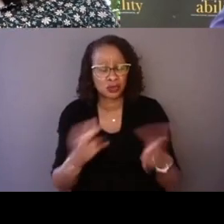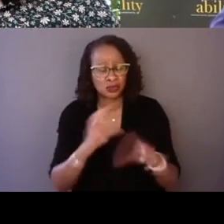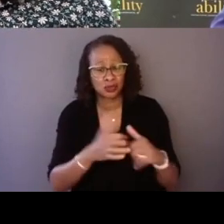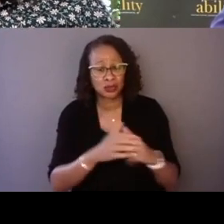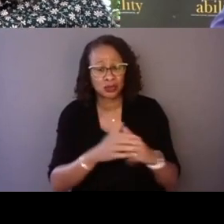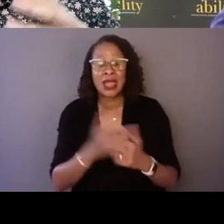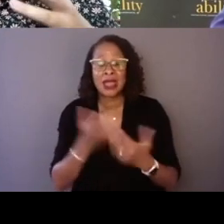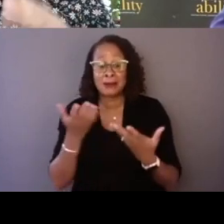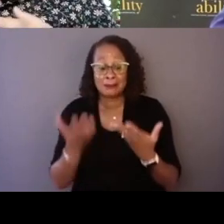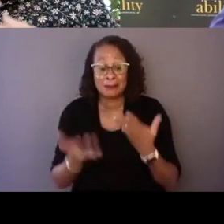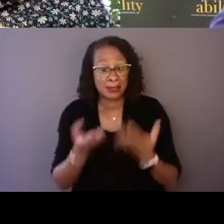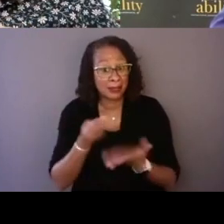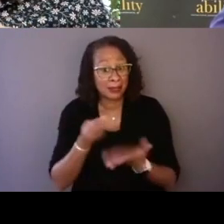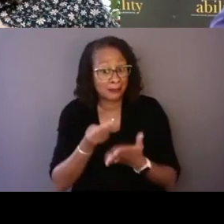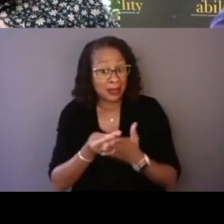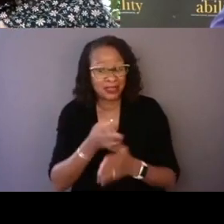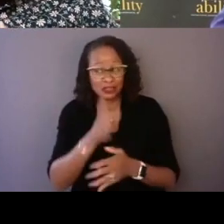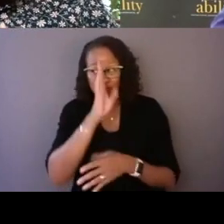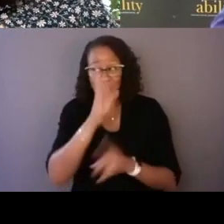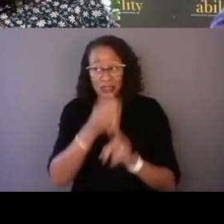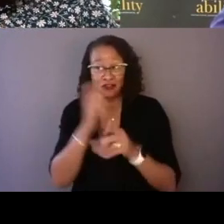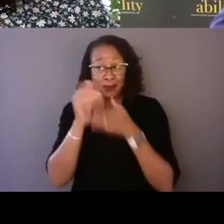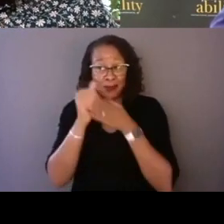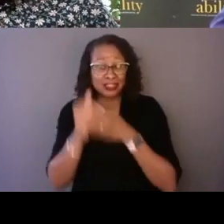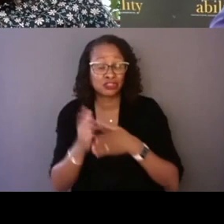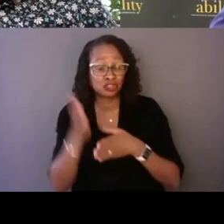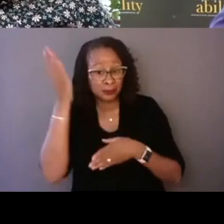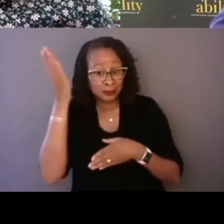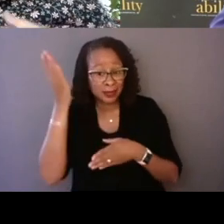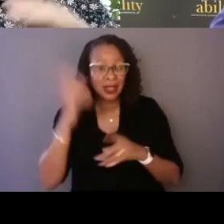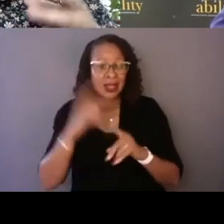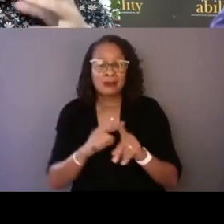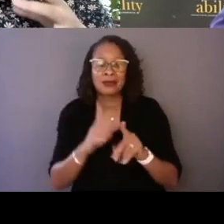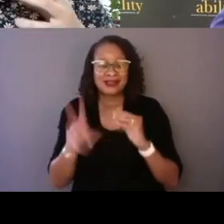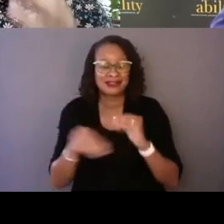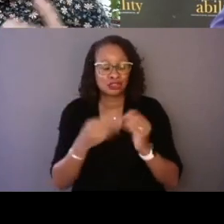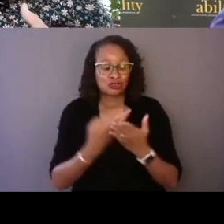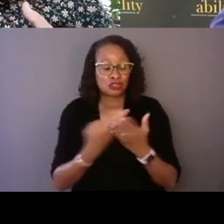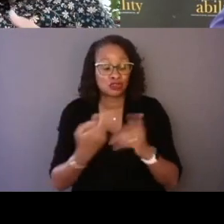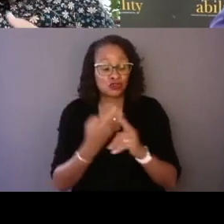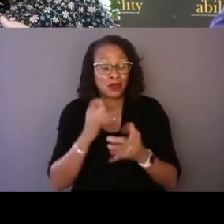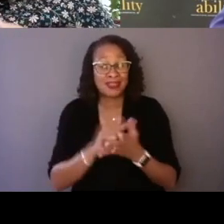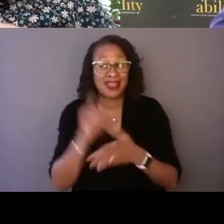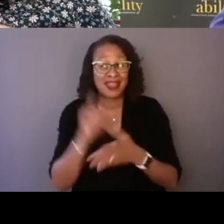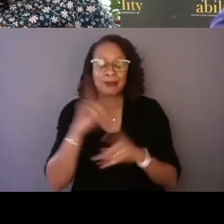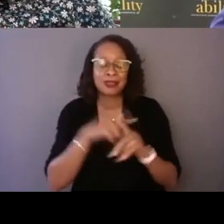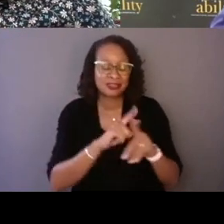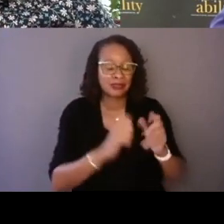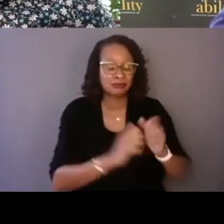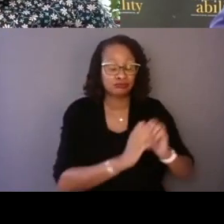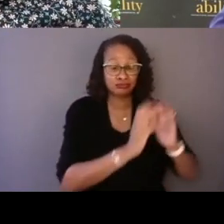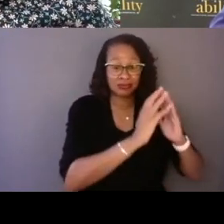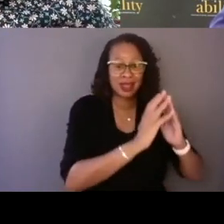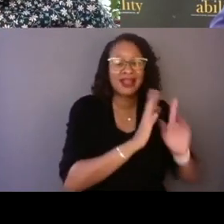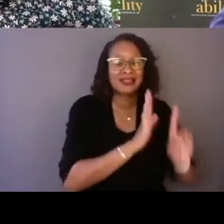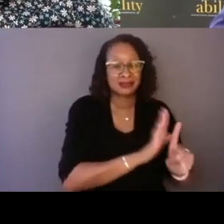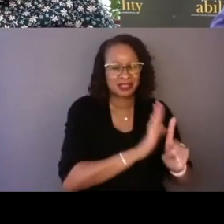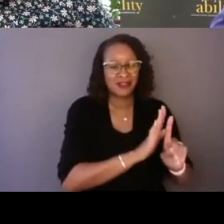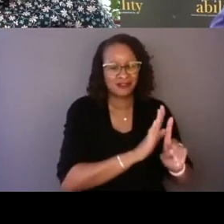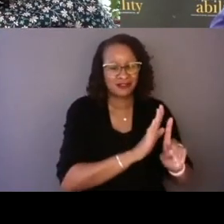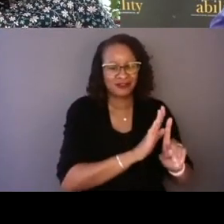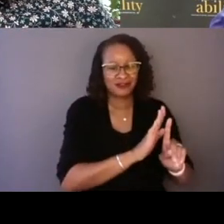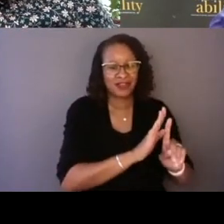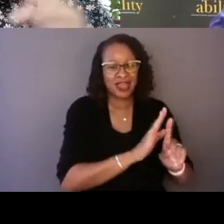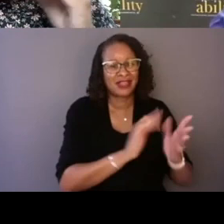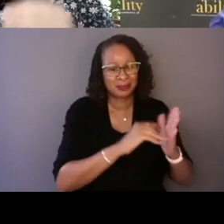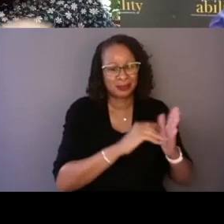from our leadership, and some additional resources have come from that, but they were self-organized at the very beginning.